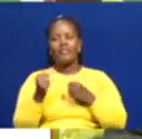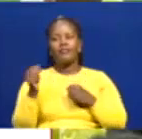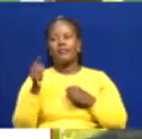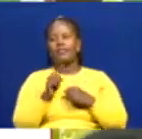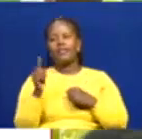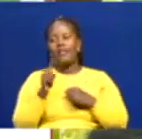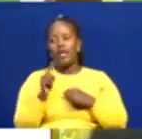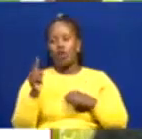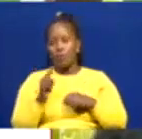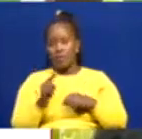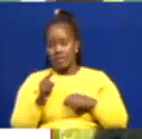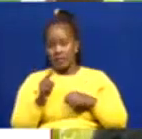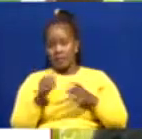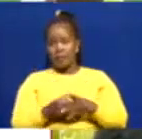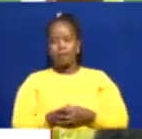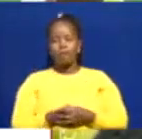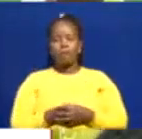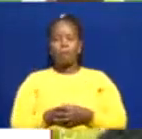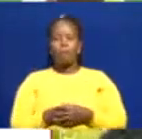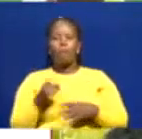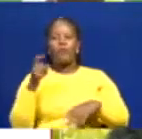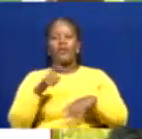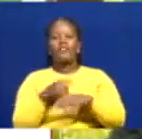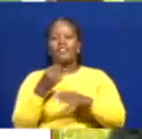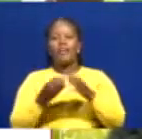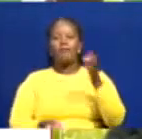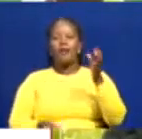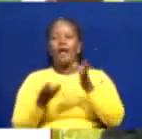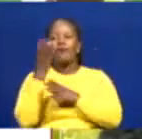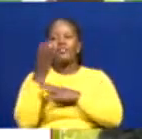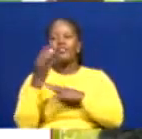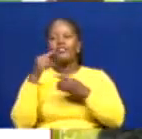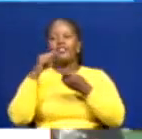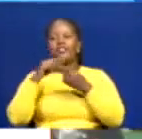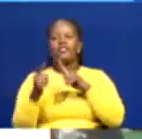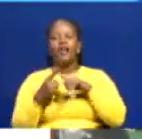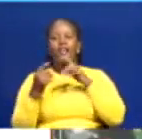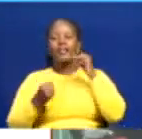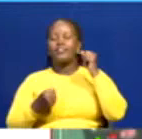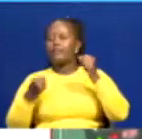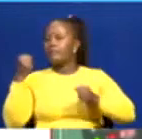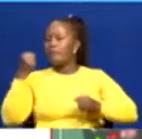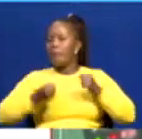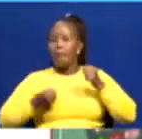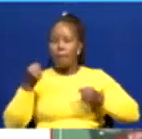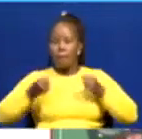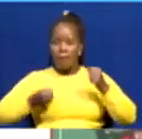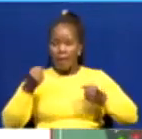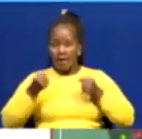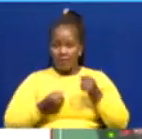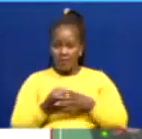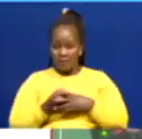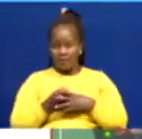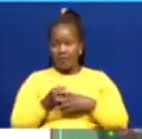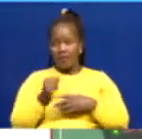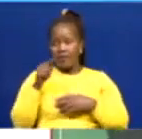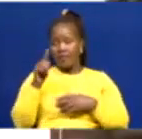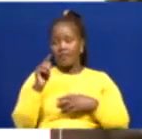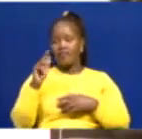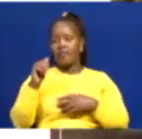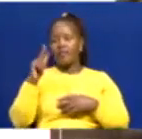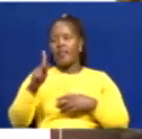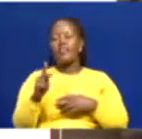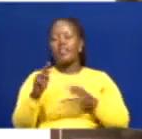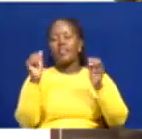look. Speaking during the launch of the Standard Chartered Nairobi Marathon, Athletics Kenya President Jackson Tuwait said